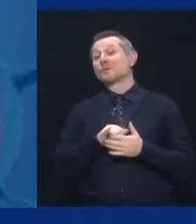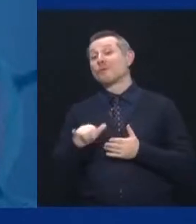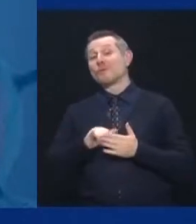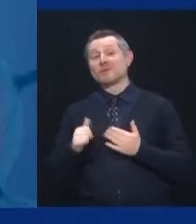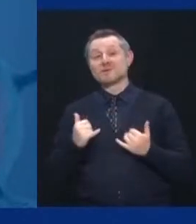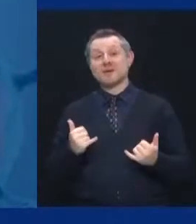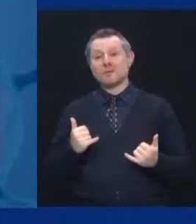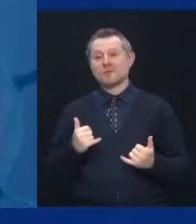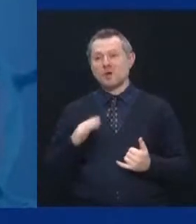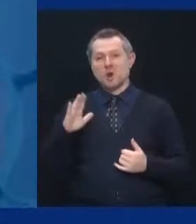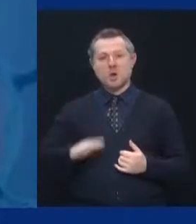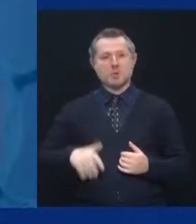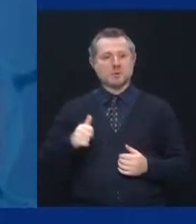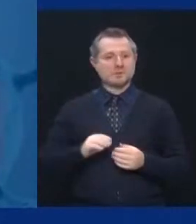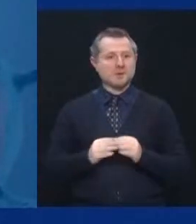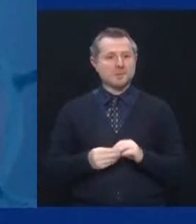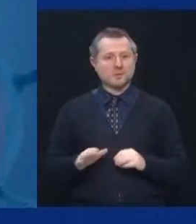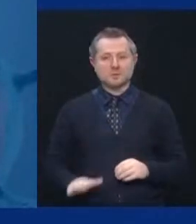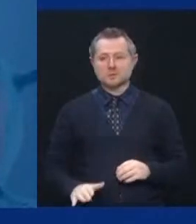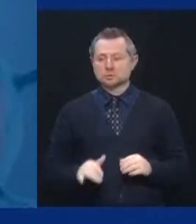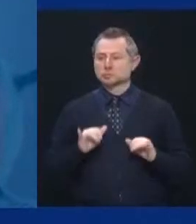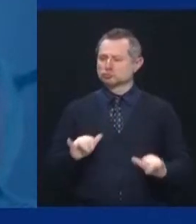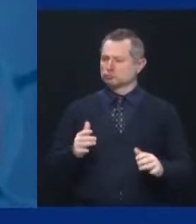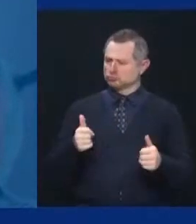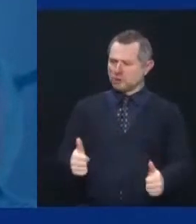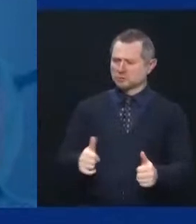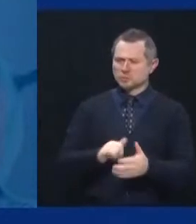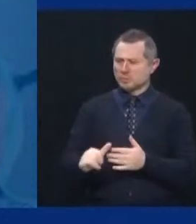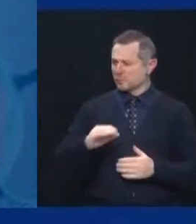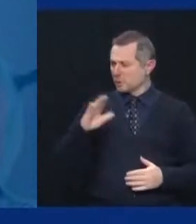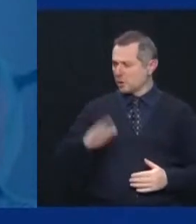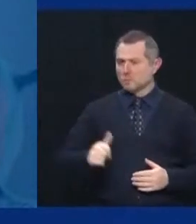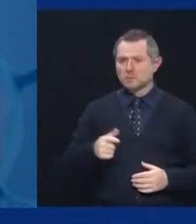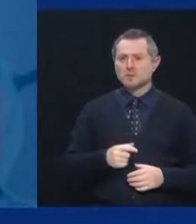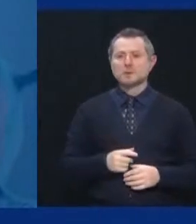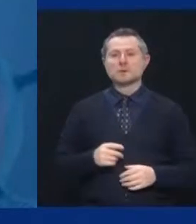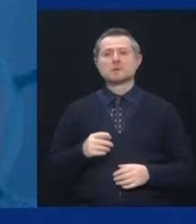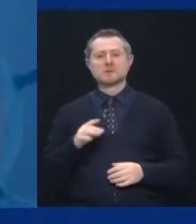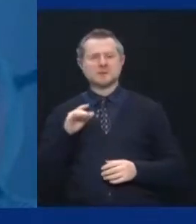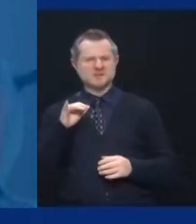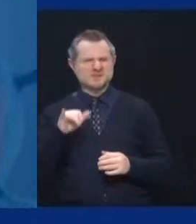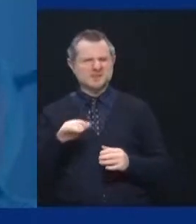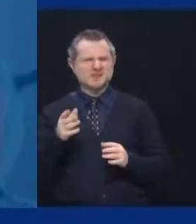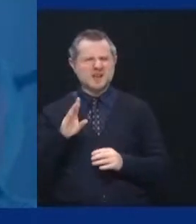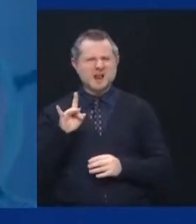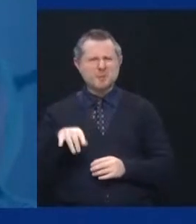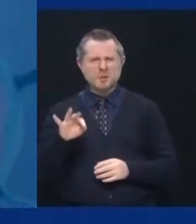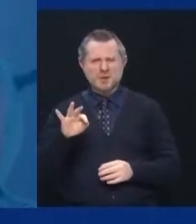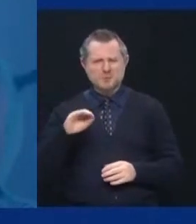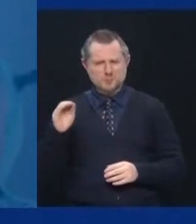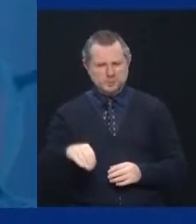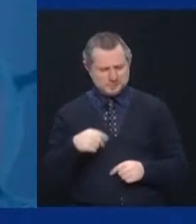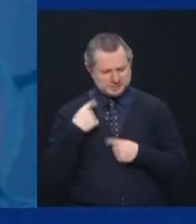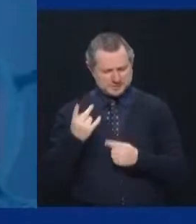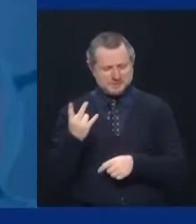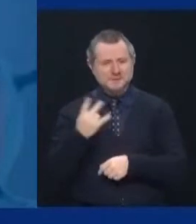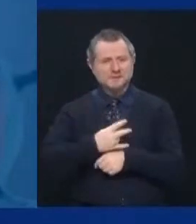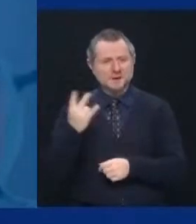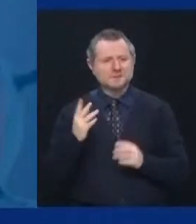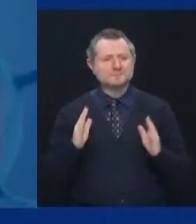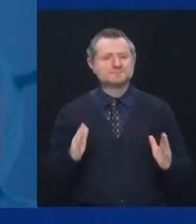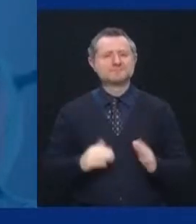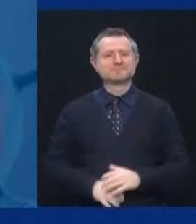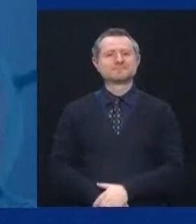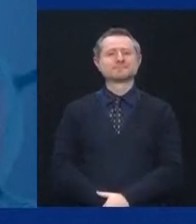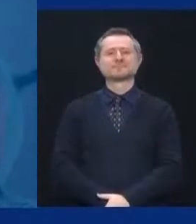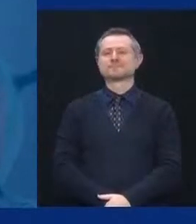end. Good for you, New Yorkers, with an 8.9% increase through the holidays over the past 7 days.